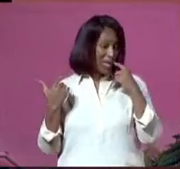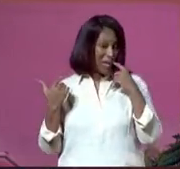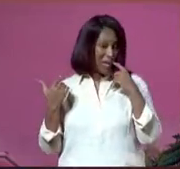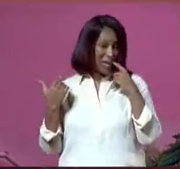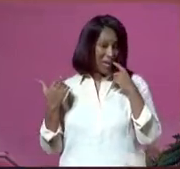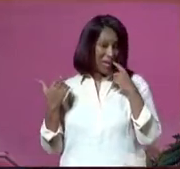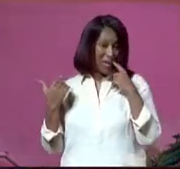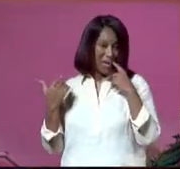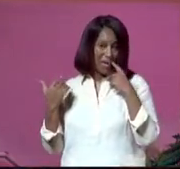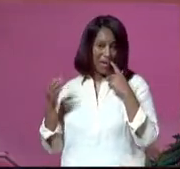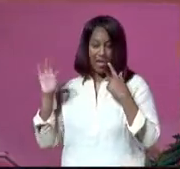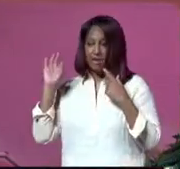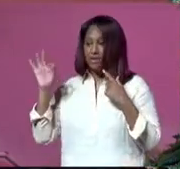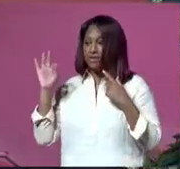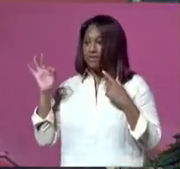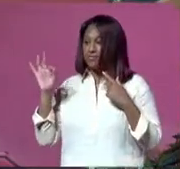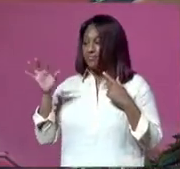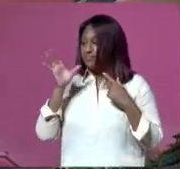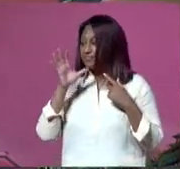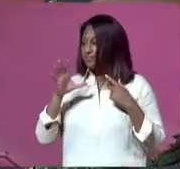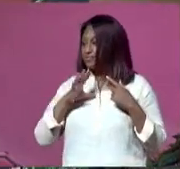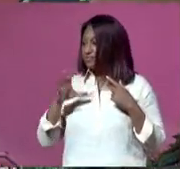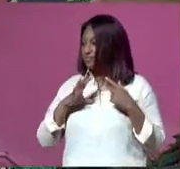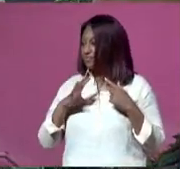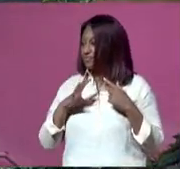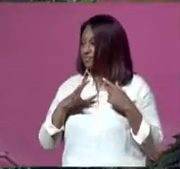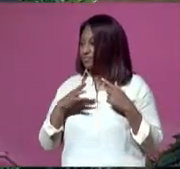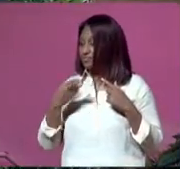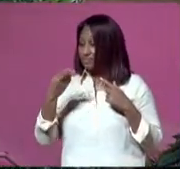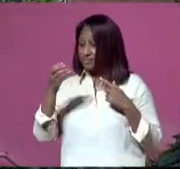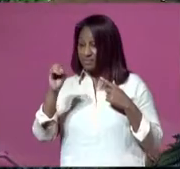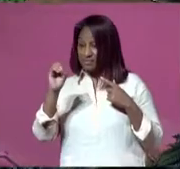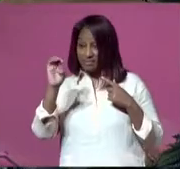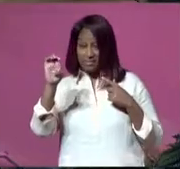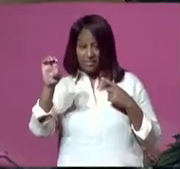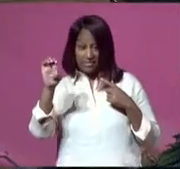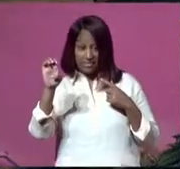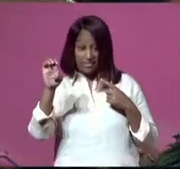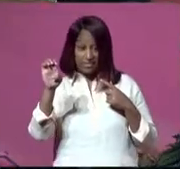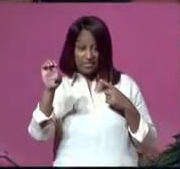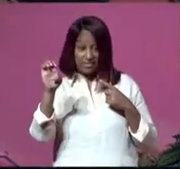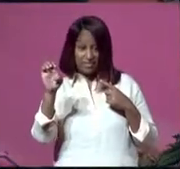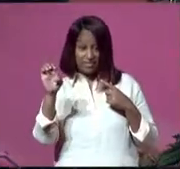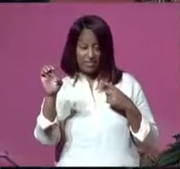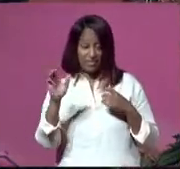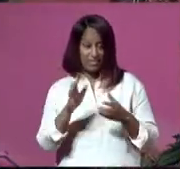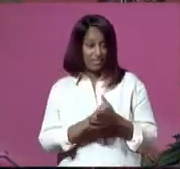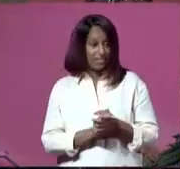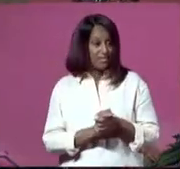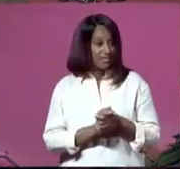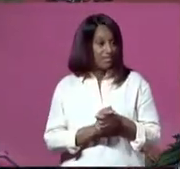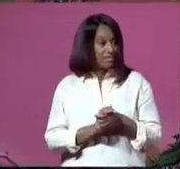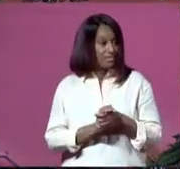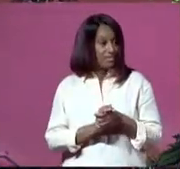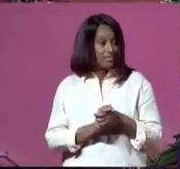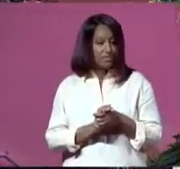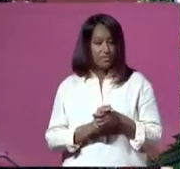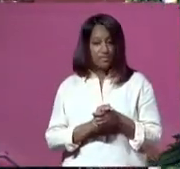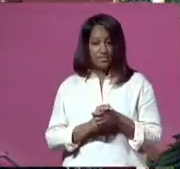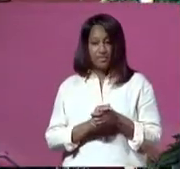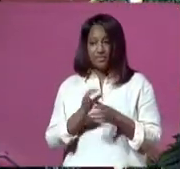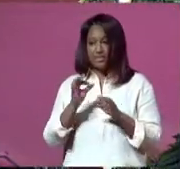loose and she was a hoe and she just misogynistic, just beating her up.